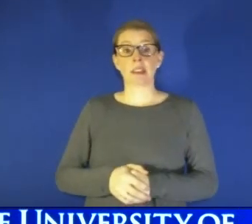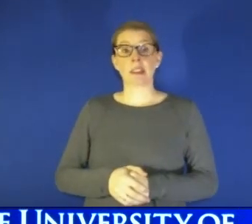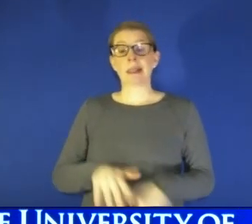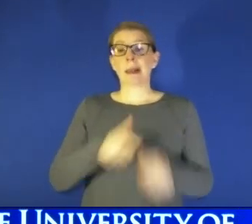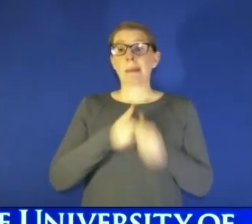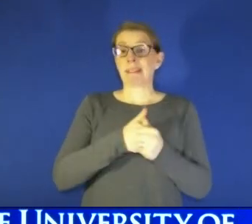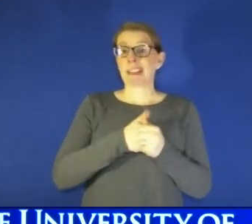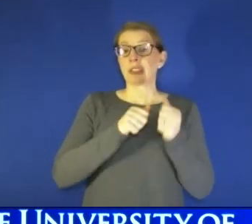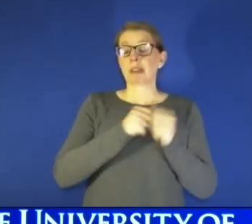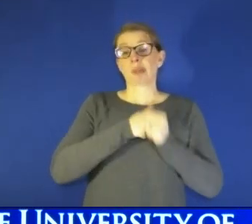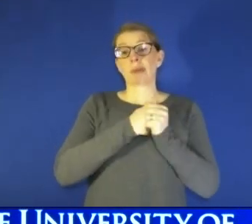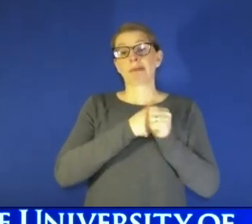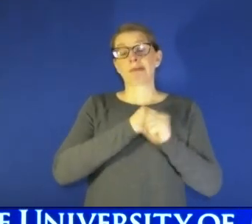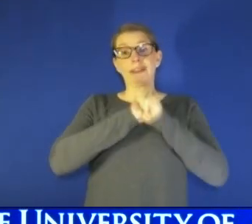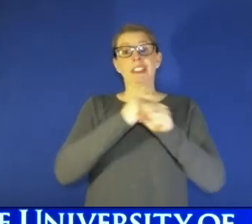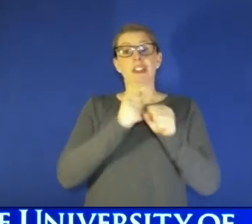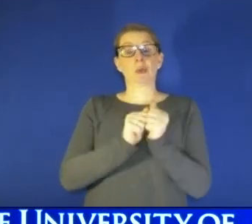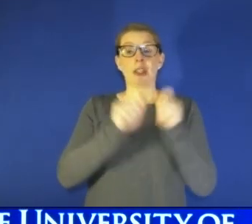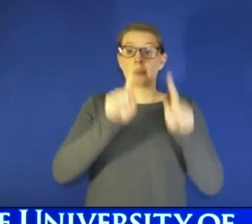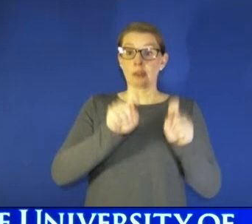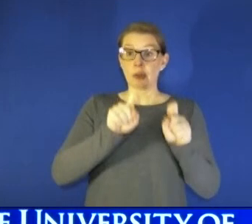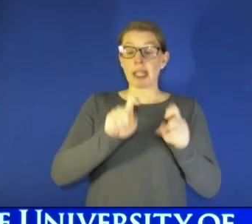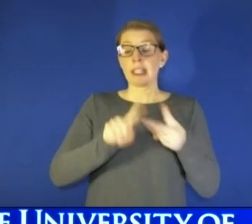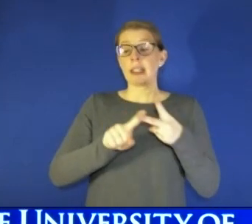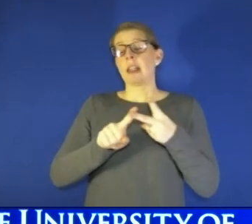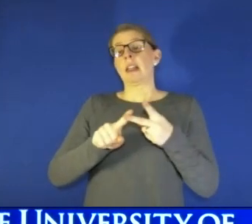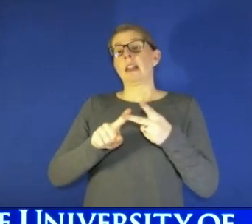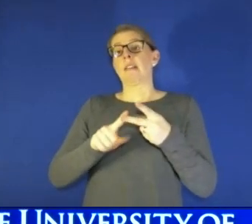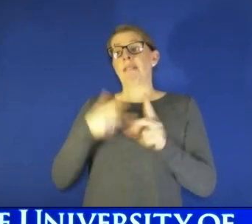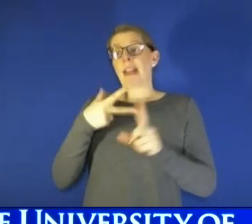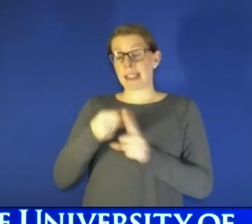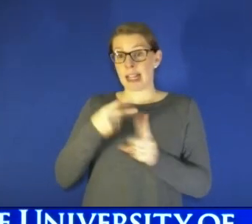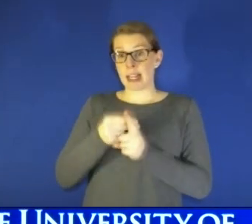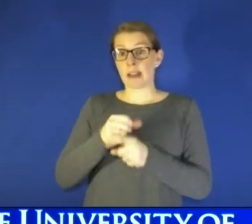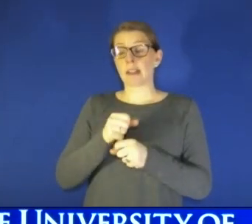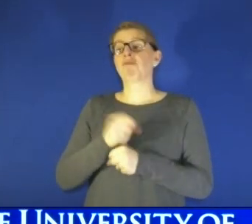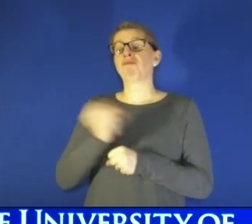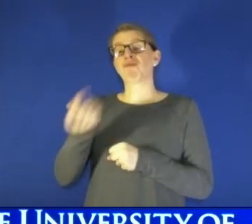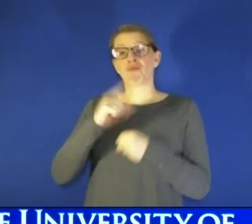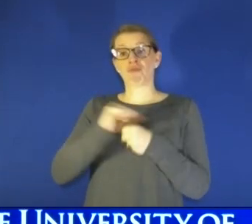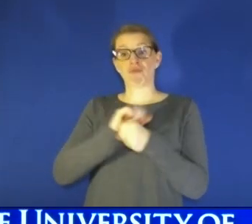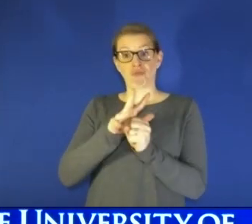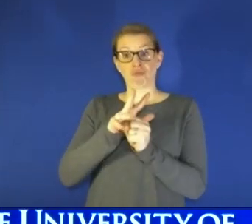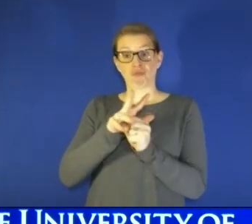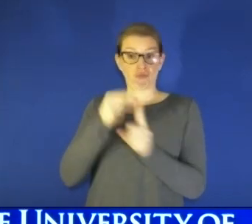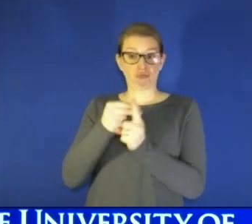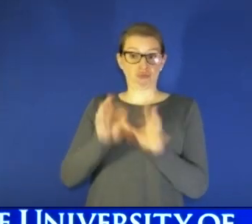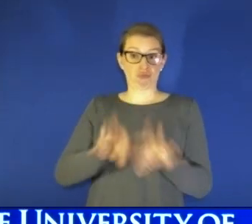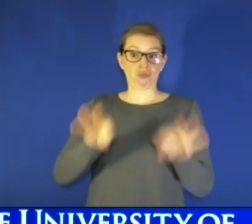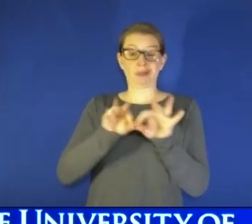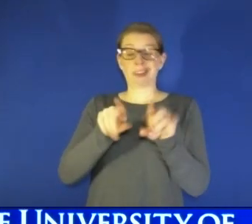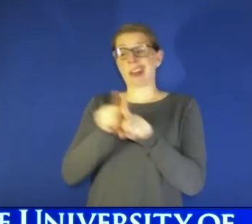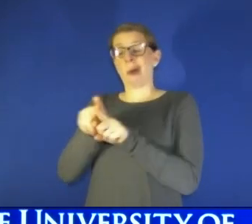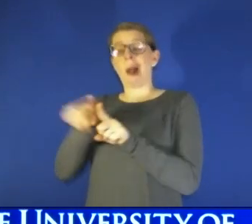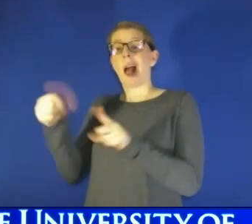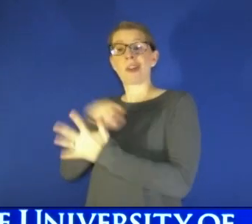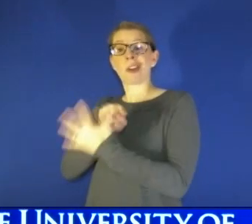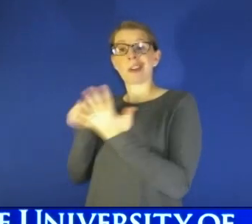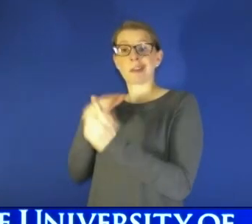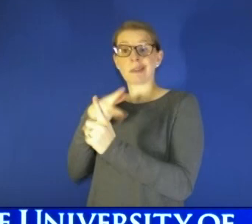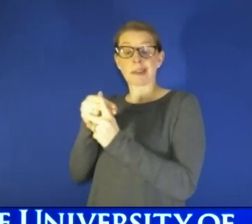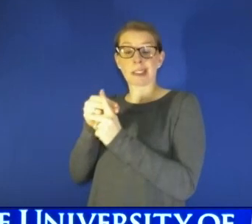only COVID vaccination, but make sure you're up to date with your other vaccines as well. And I think continues to be the message. It's a